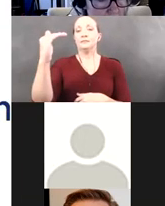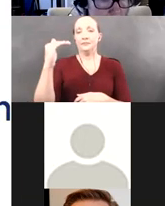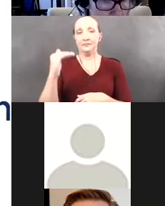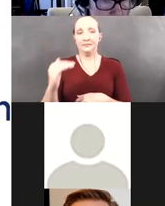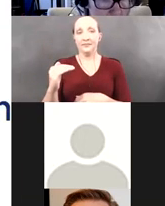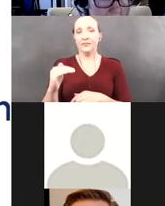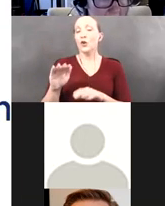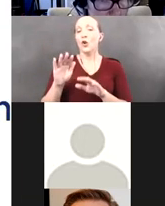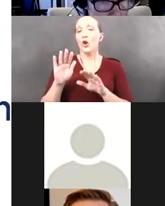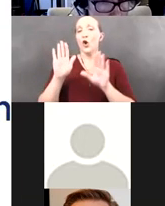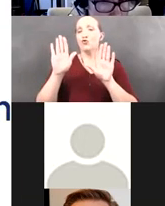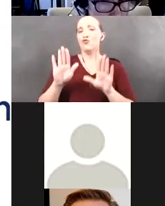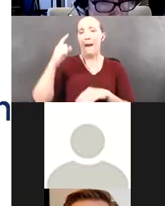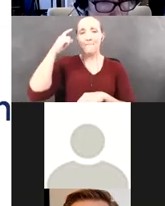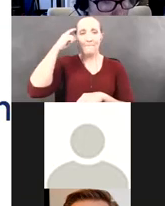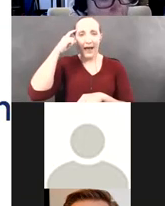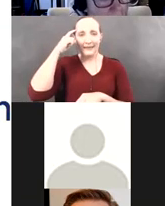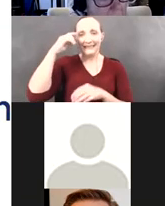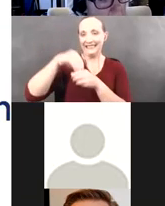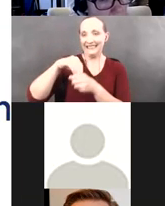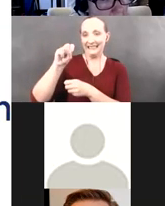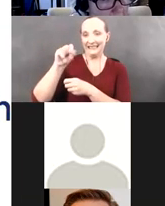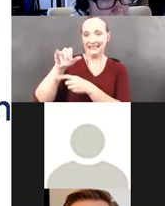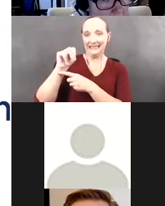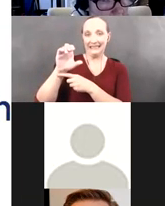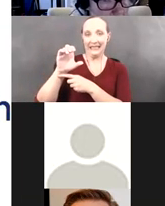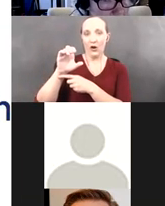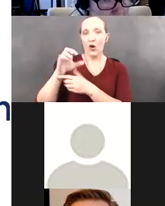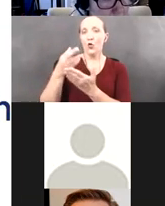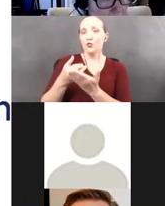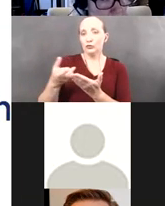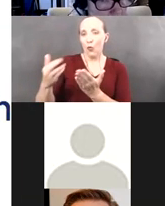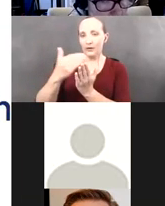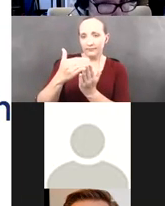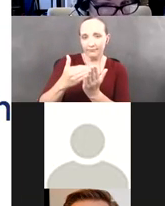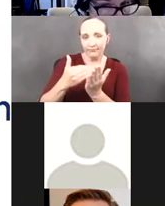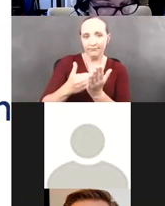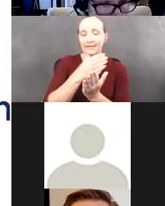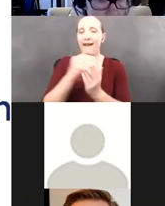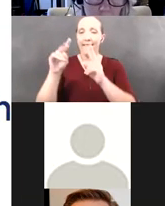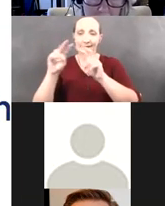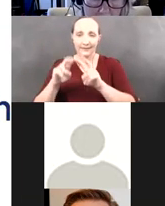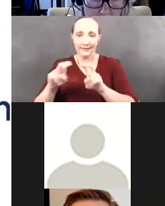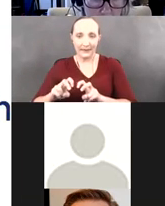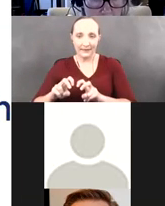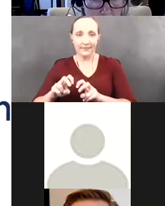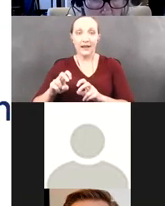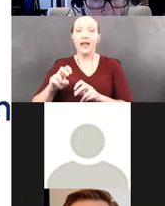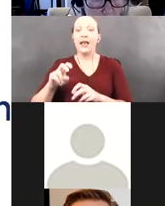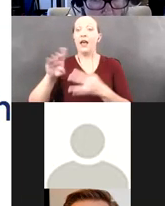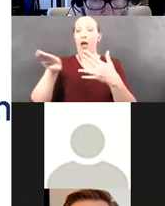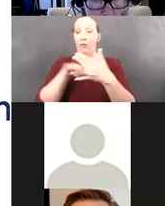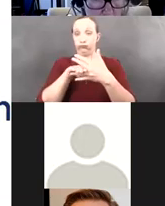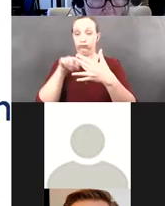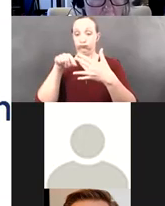lesson resources and recursos de lecciones assessments. y exámenes de Then Great we'll Minds have in some Sync. time for question and También answers. So después if you tendremos have tiempo a para specific